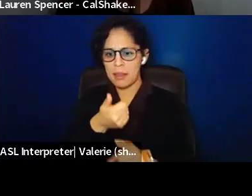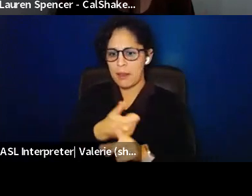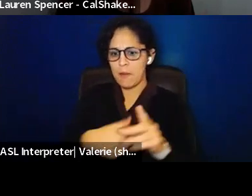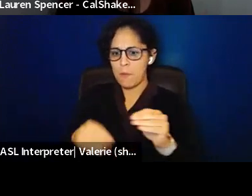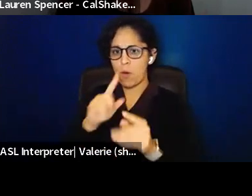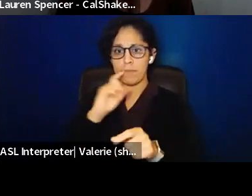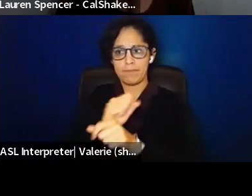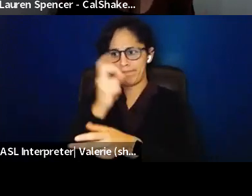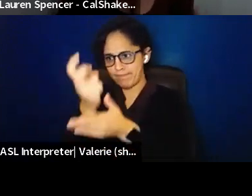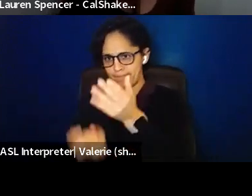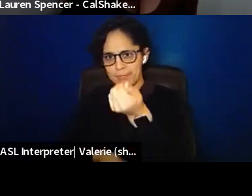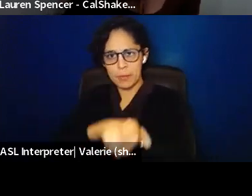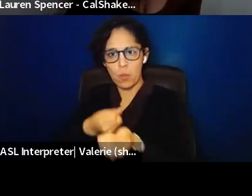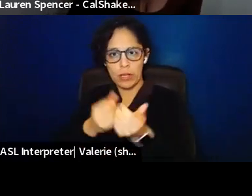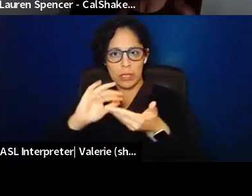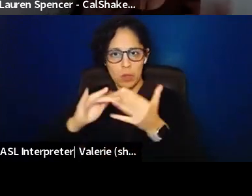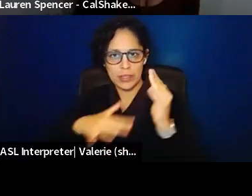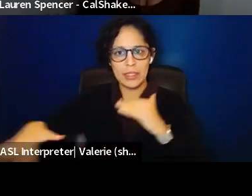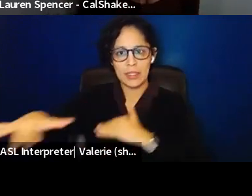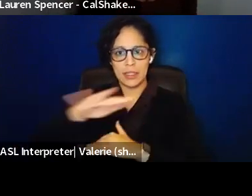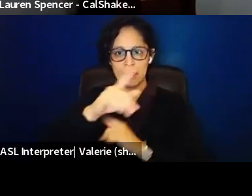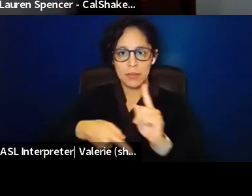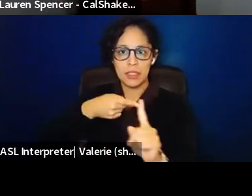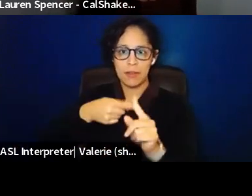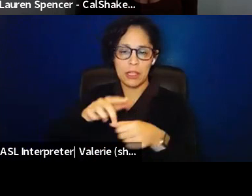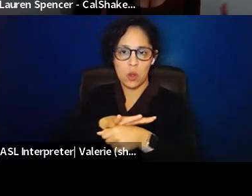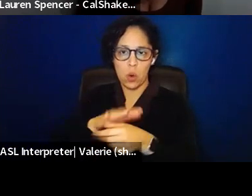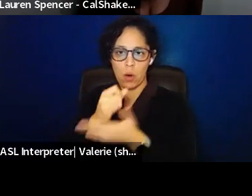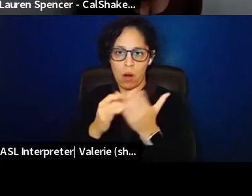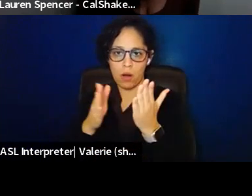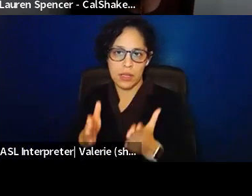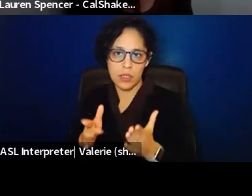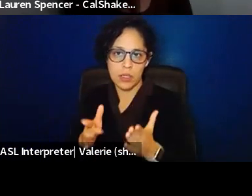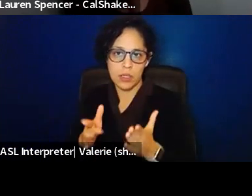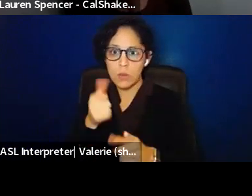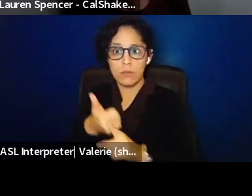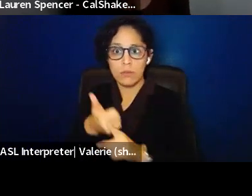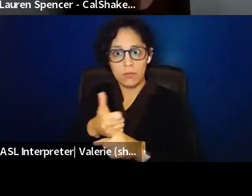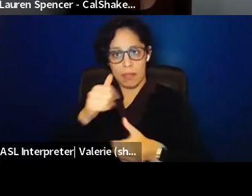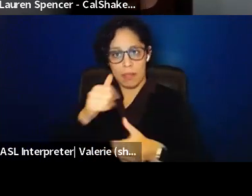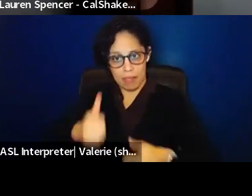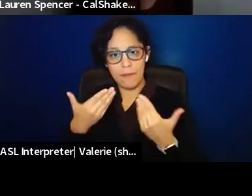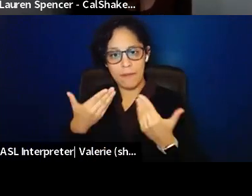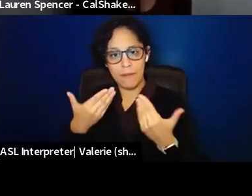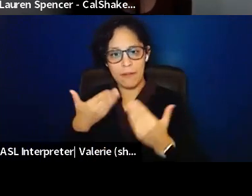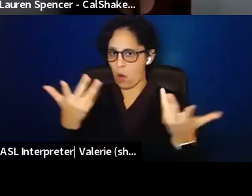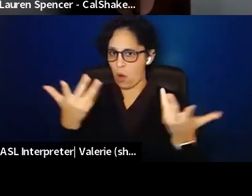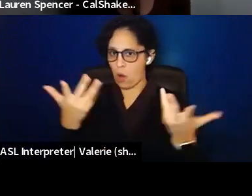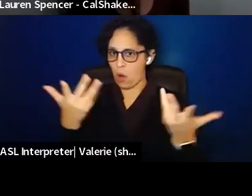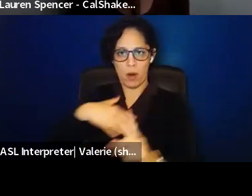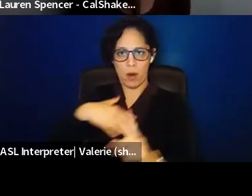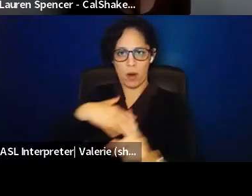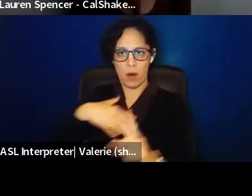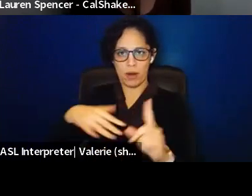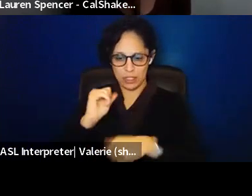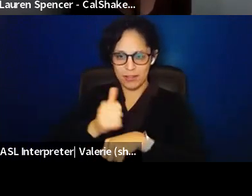and supportive of the community, specifically the local artists that are surrounding the organization. And in talks